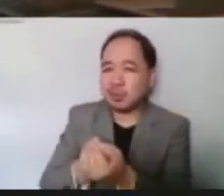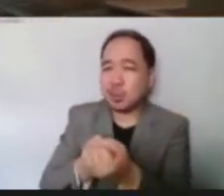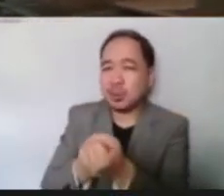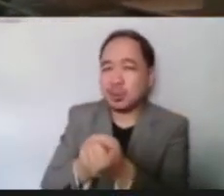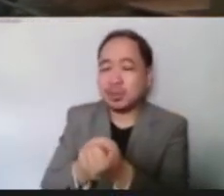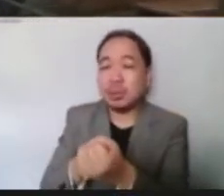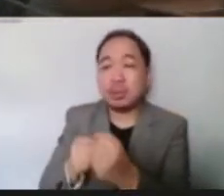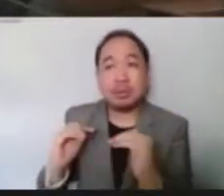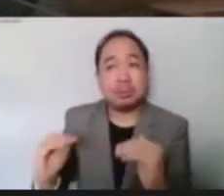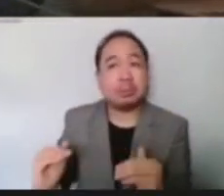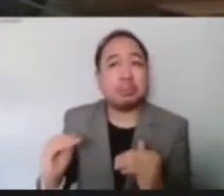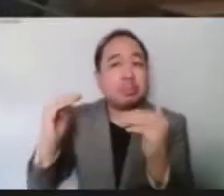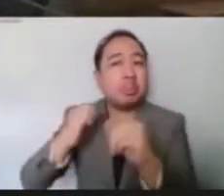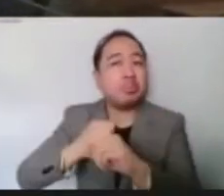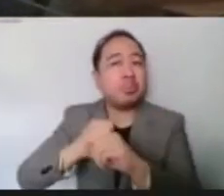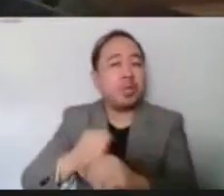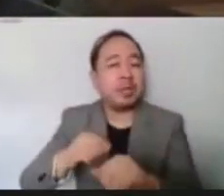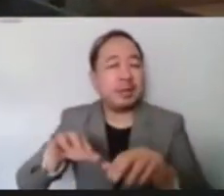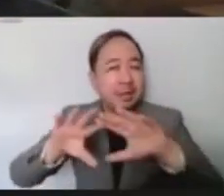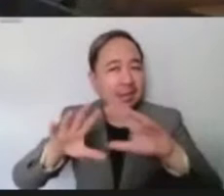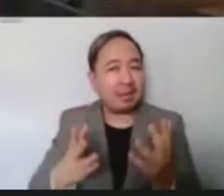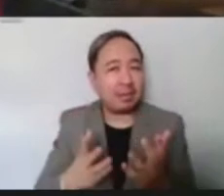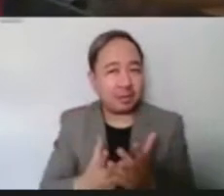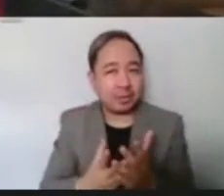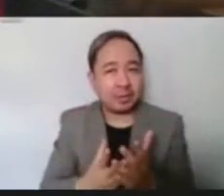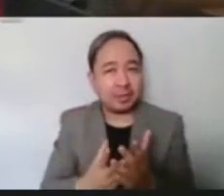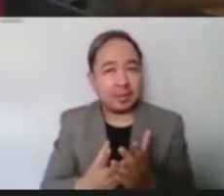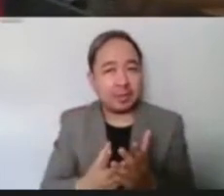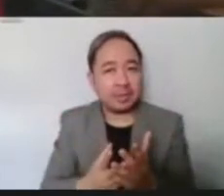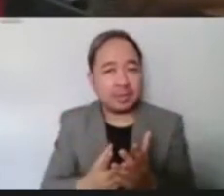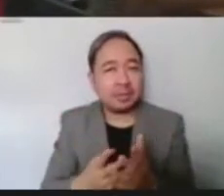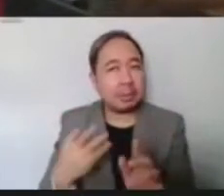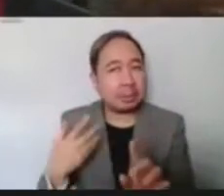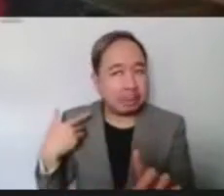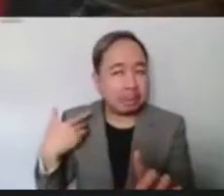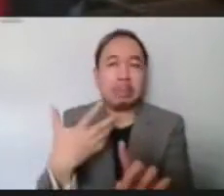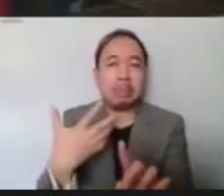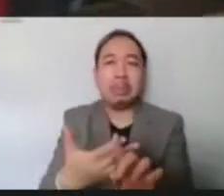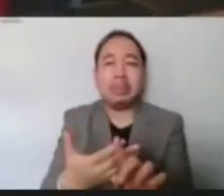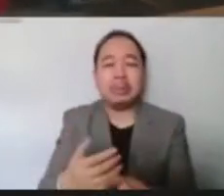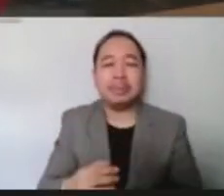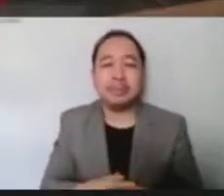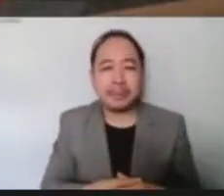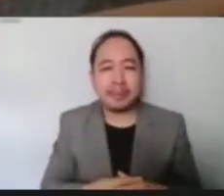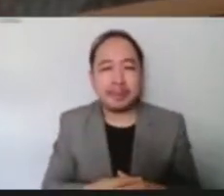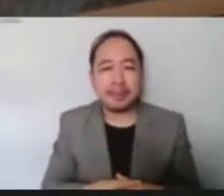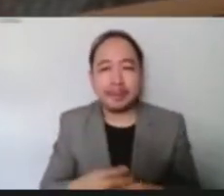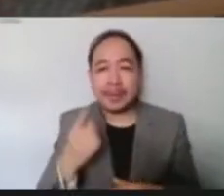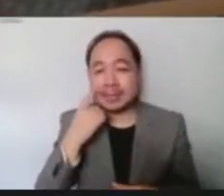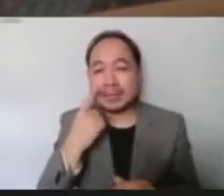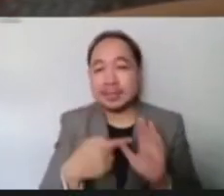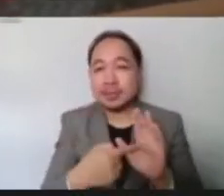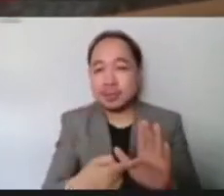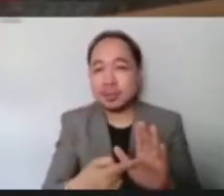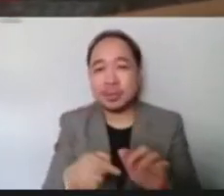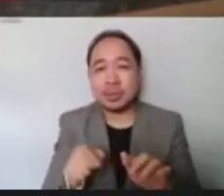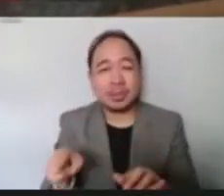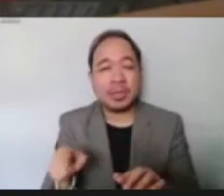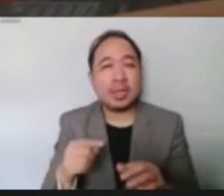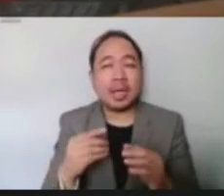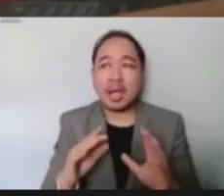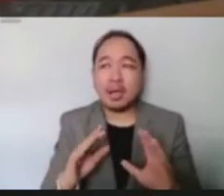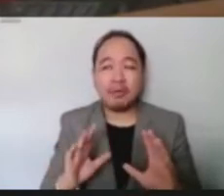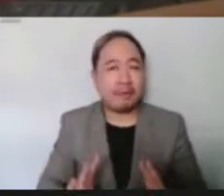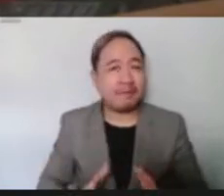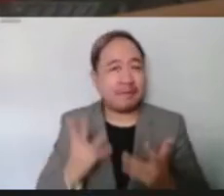to protect our planet and Mother Earth since time immemorial as evidence 80 percent of the biodiversity